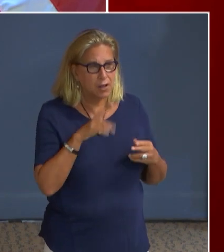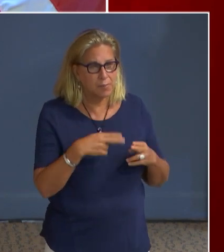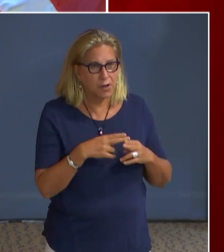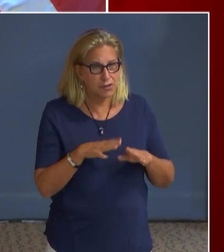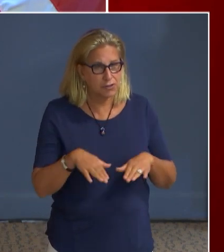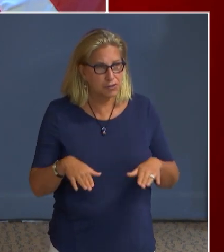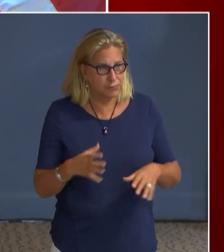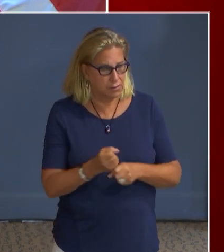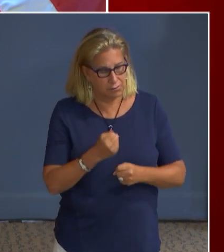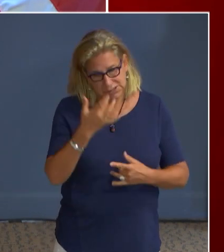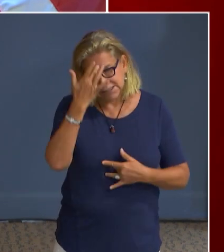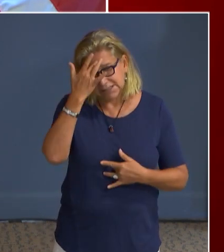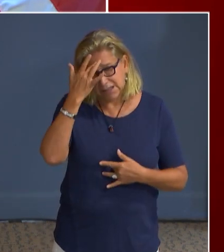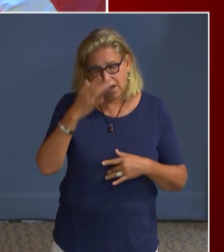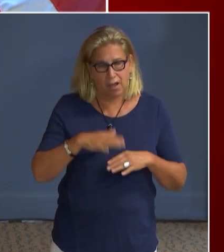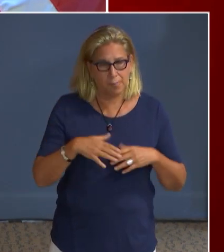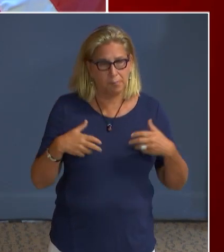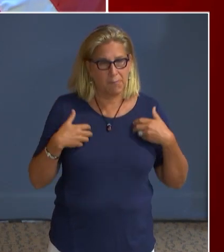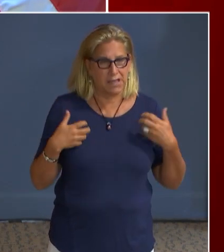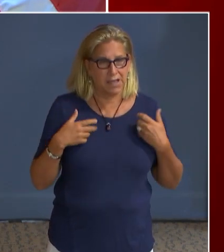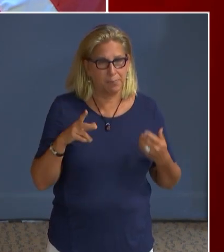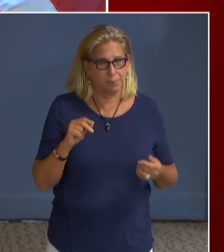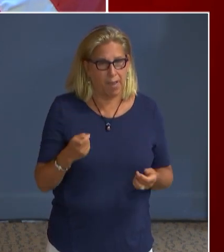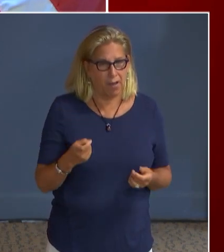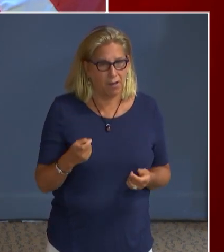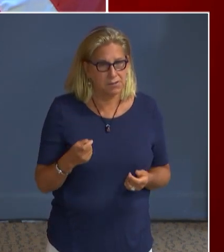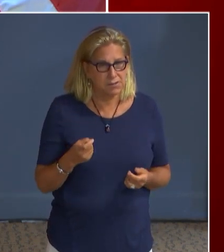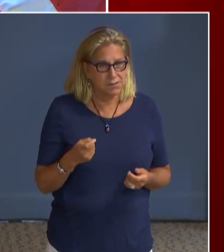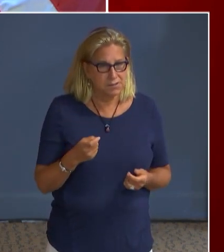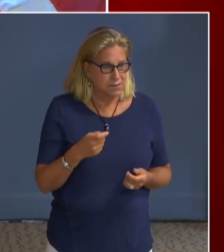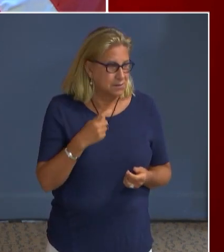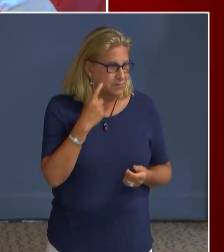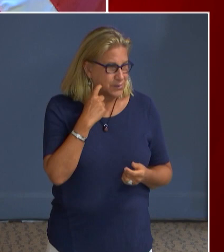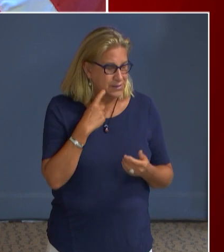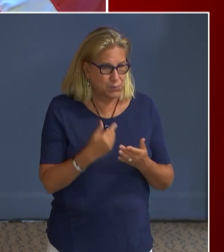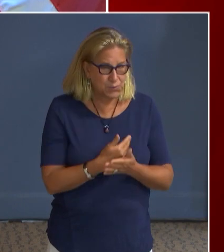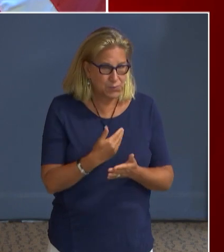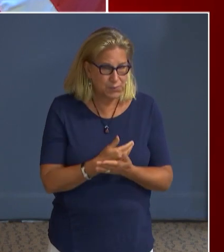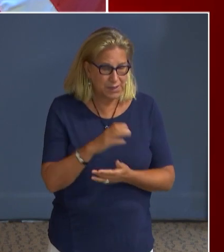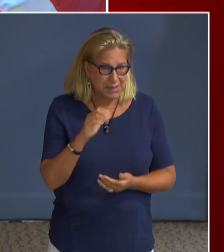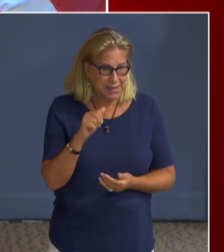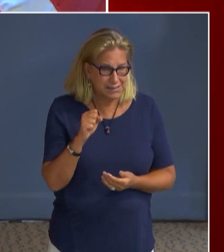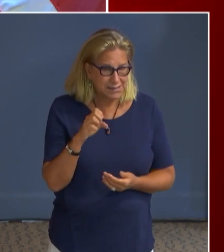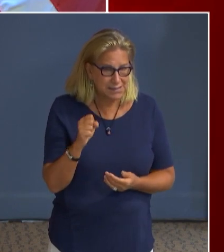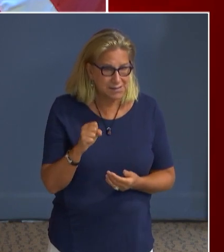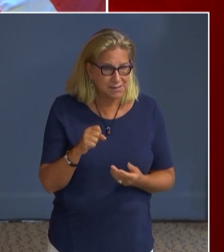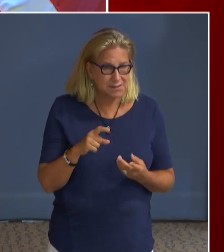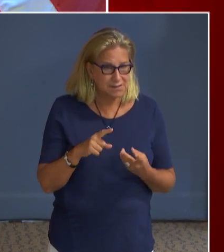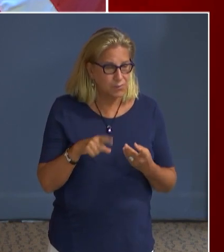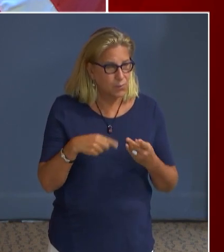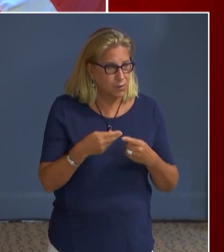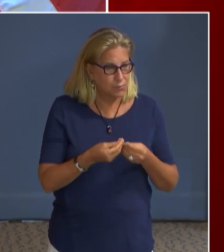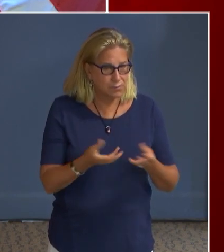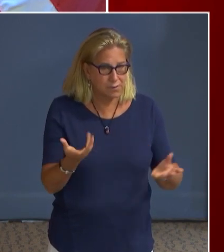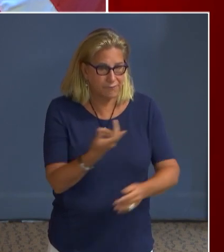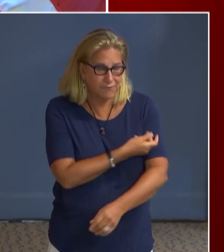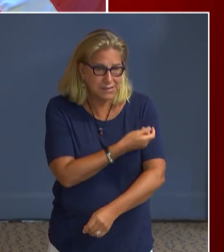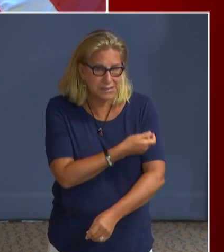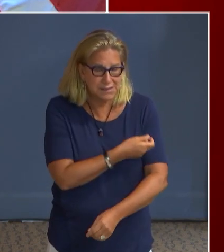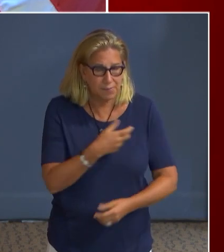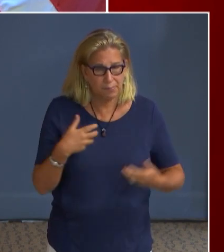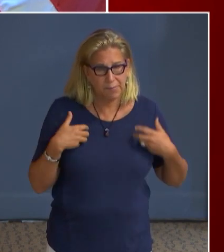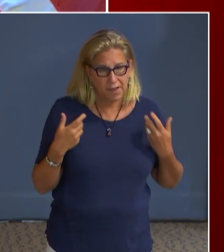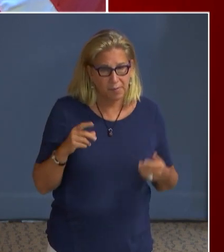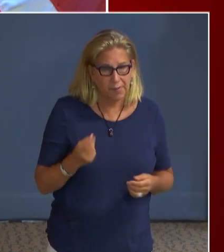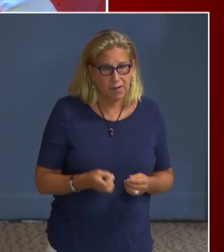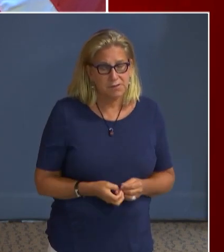of cases, latest numbers of doses available, when you'll be able to start administering more vaccines? Well, the number of doses,